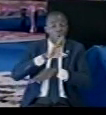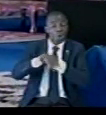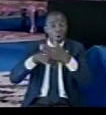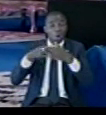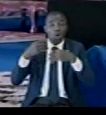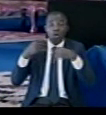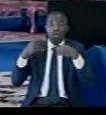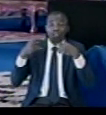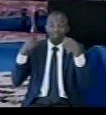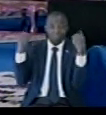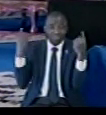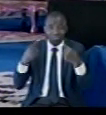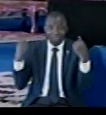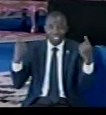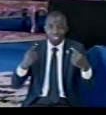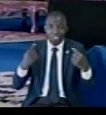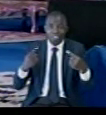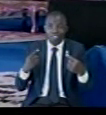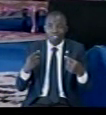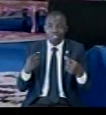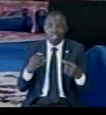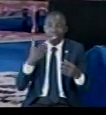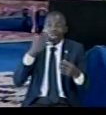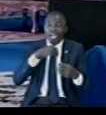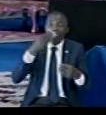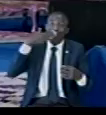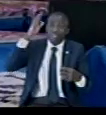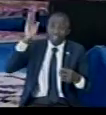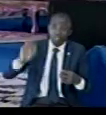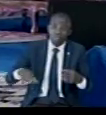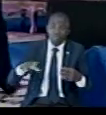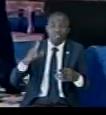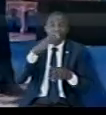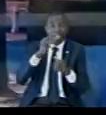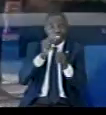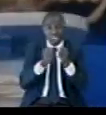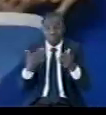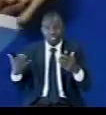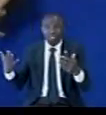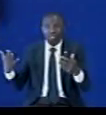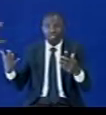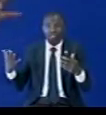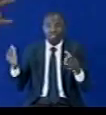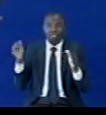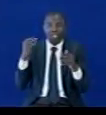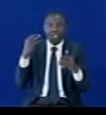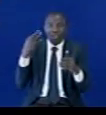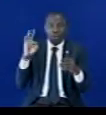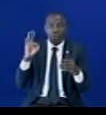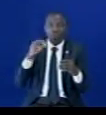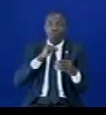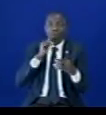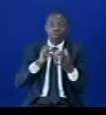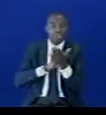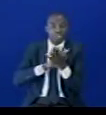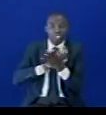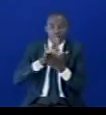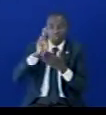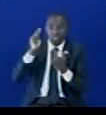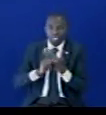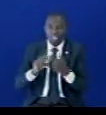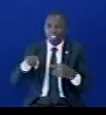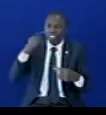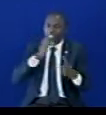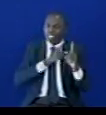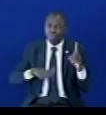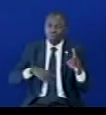transgression, all evil, and everything of unrighteousness. Say, Lord,